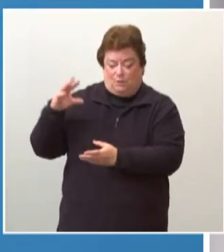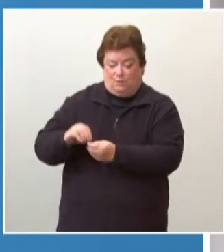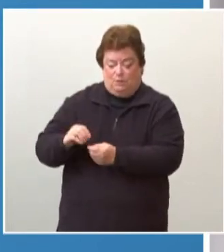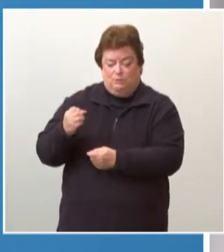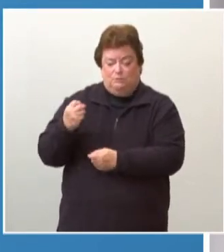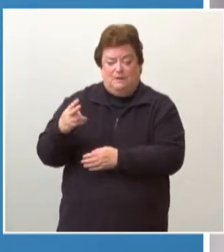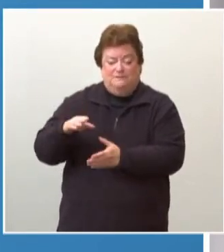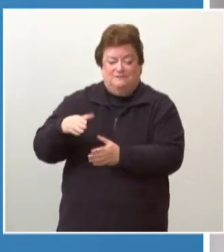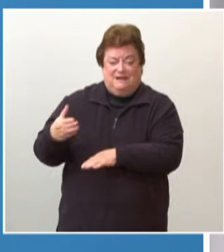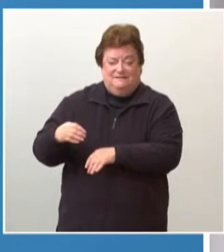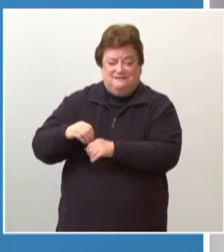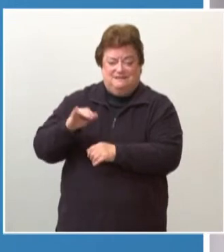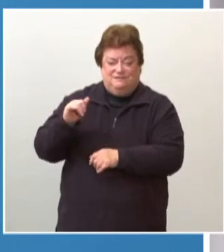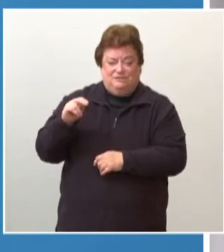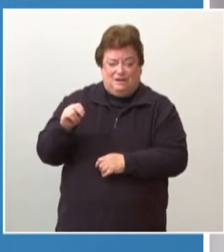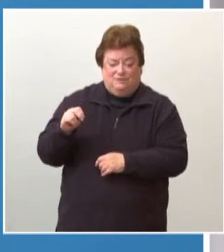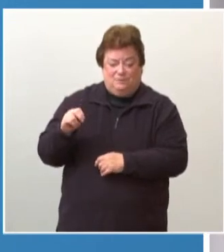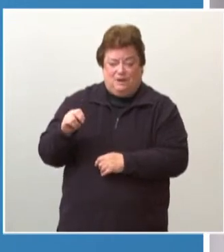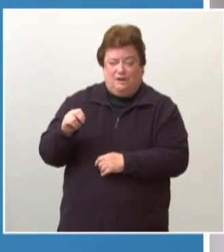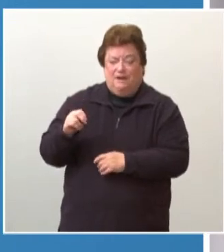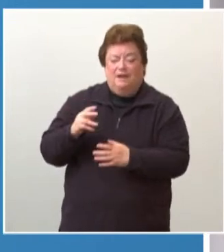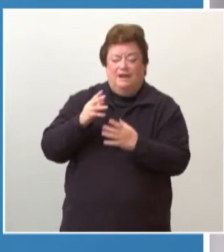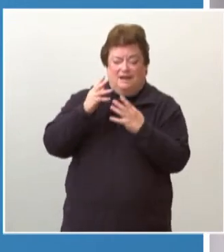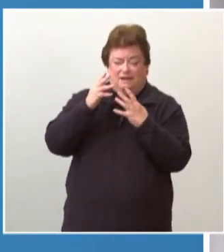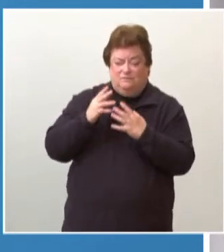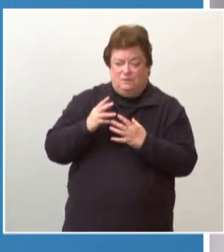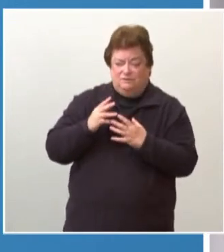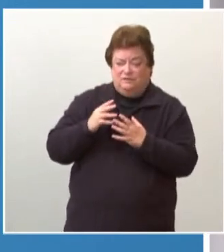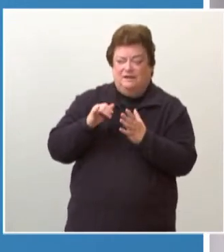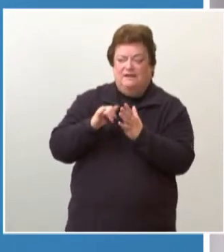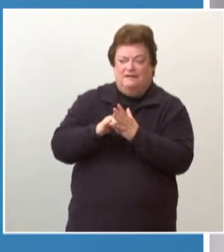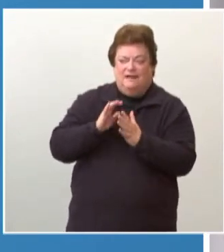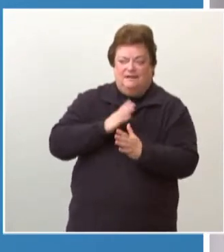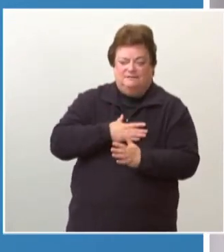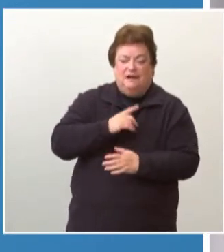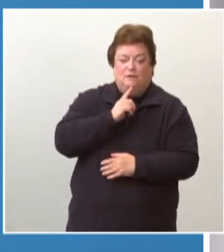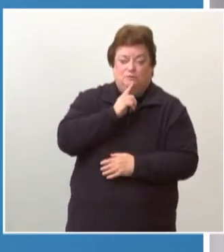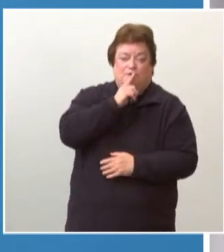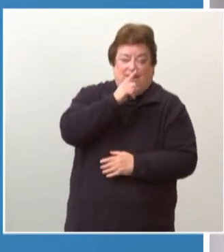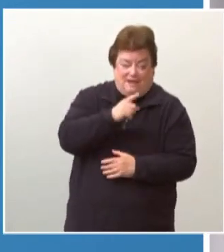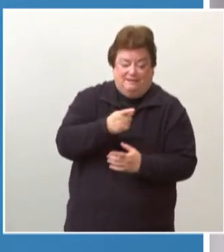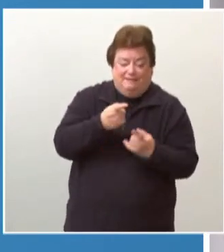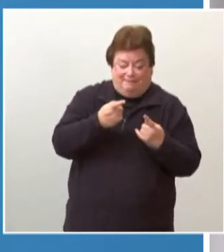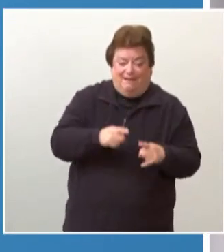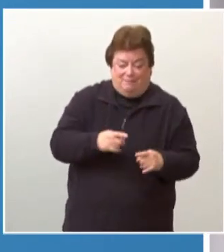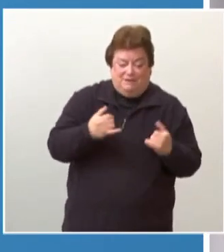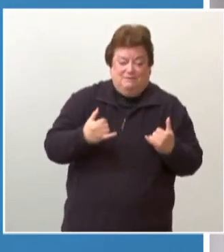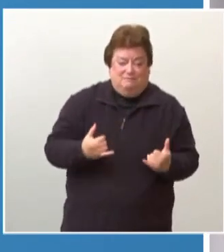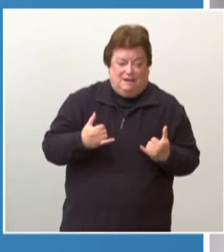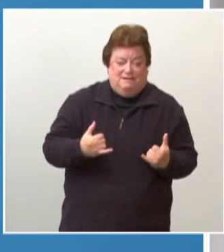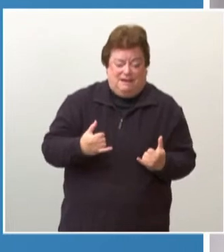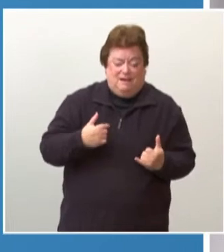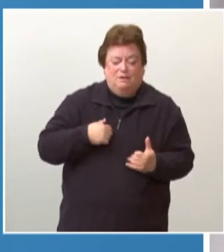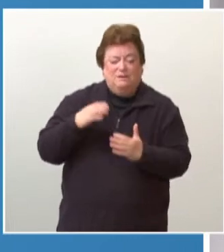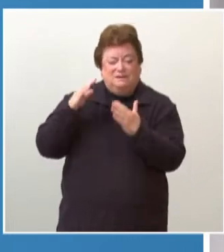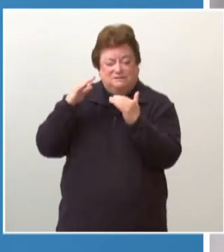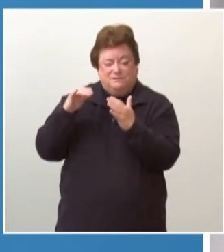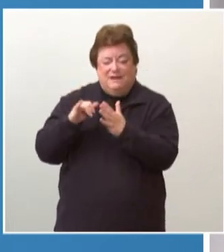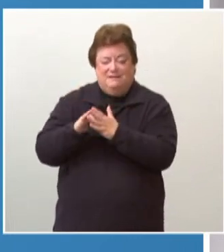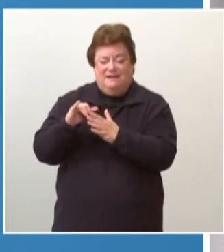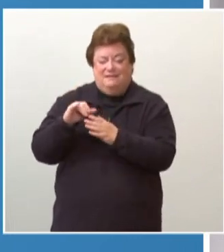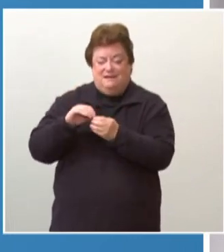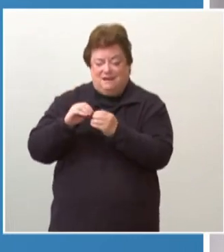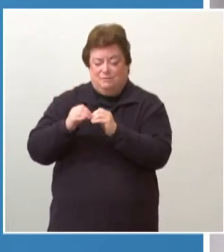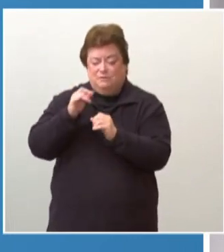in January. And unfortunately, this is our reality right now. And we expect cases will continue to